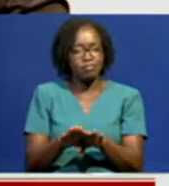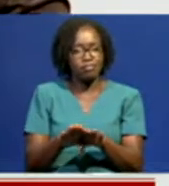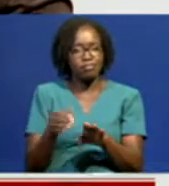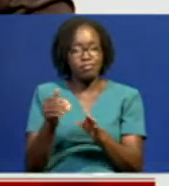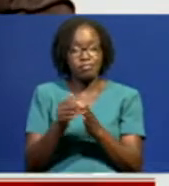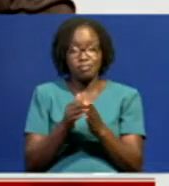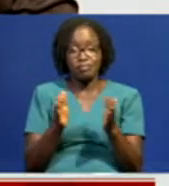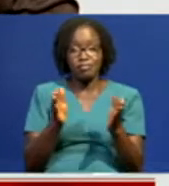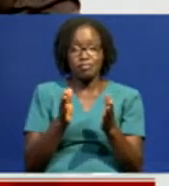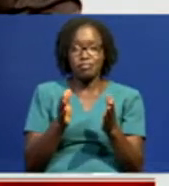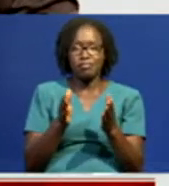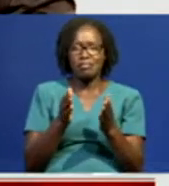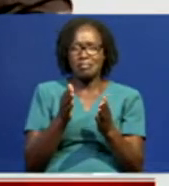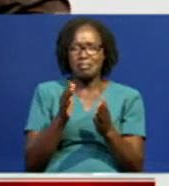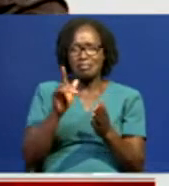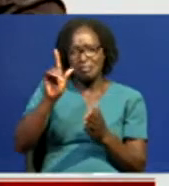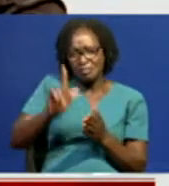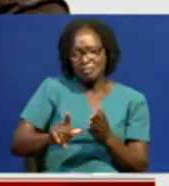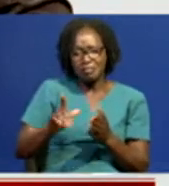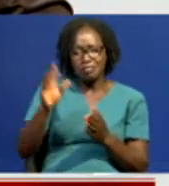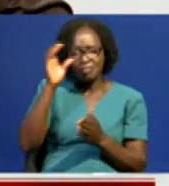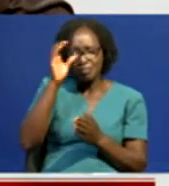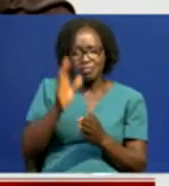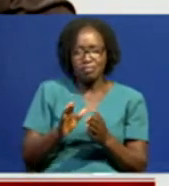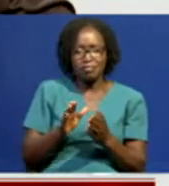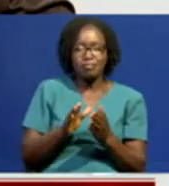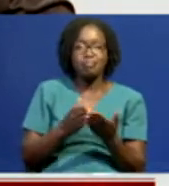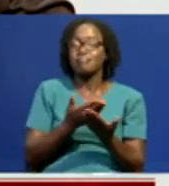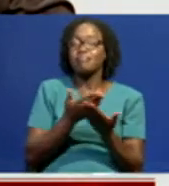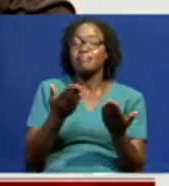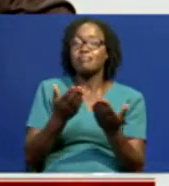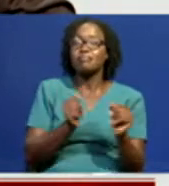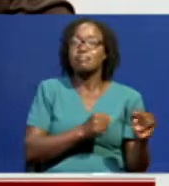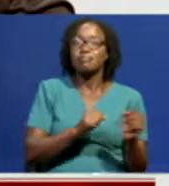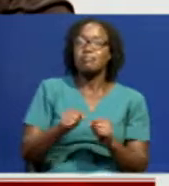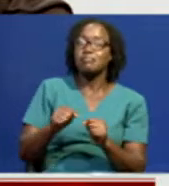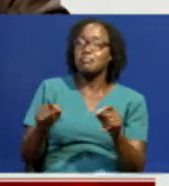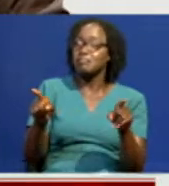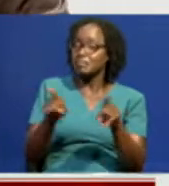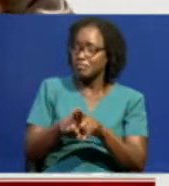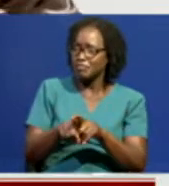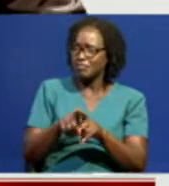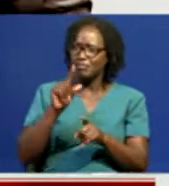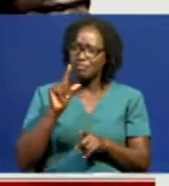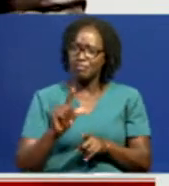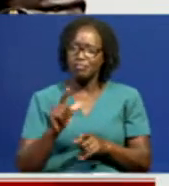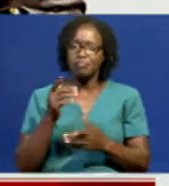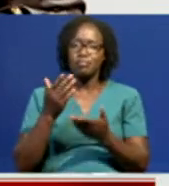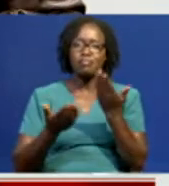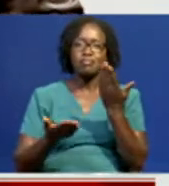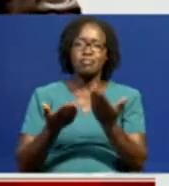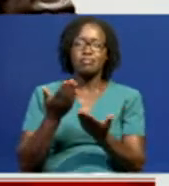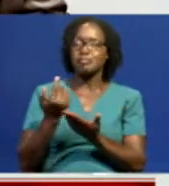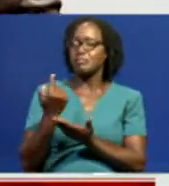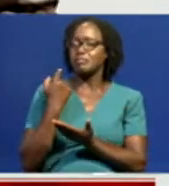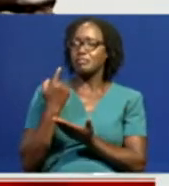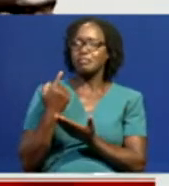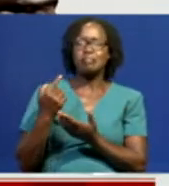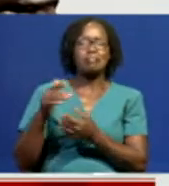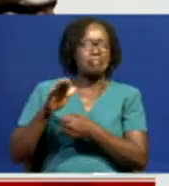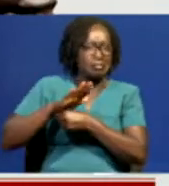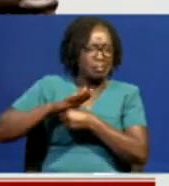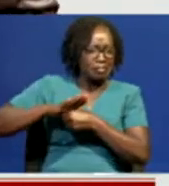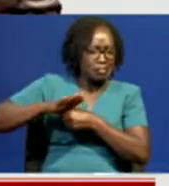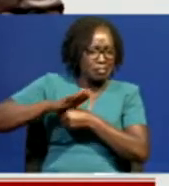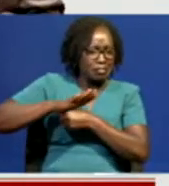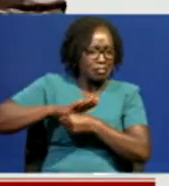opened reported low customer turnout. Numbers at Uhuru Park were low, unlike yesterday when families flocked